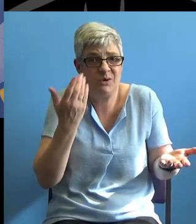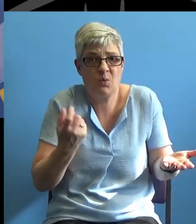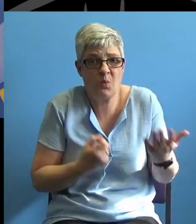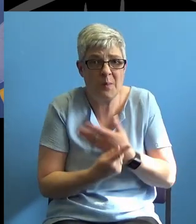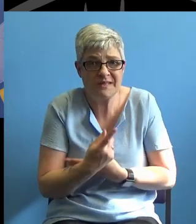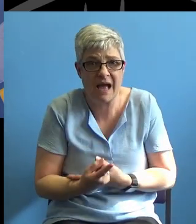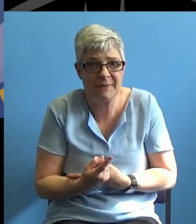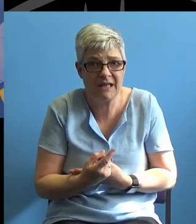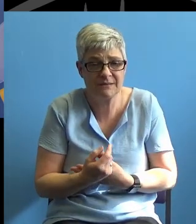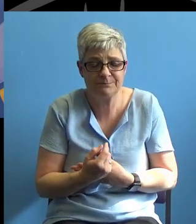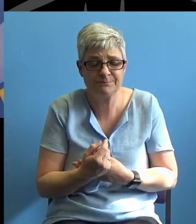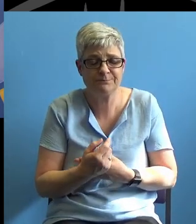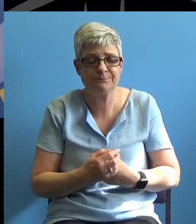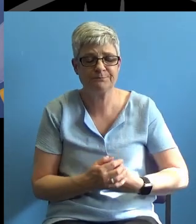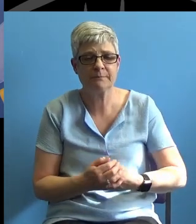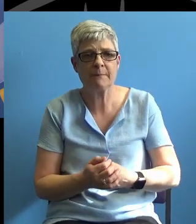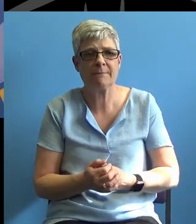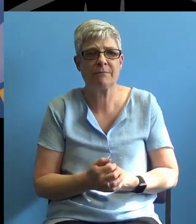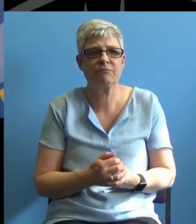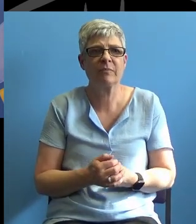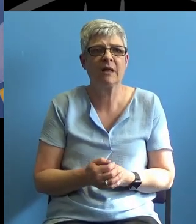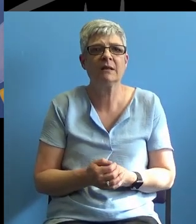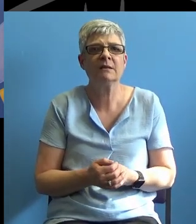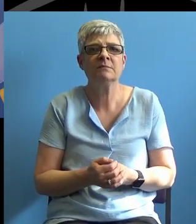taking place.